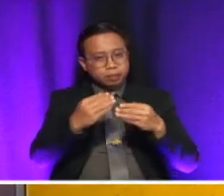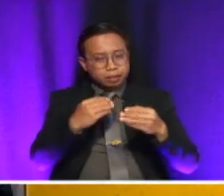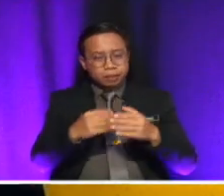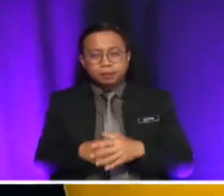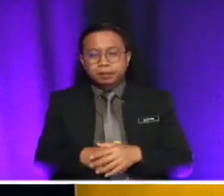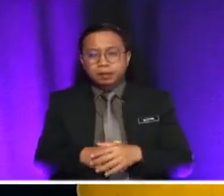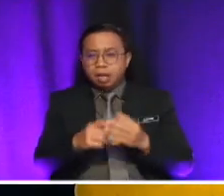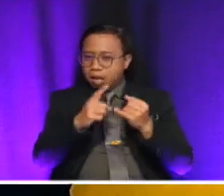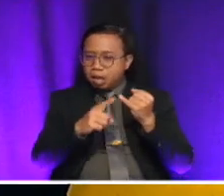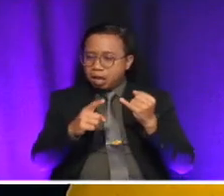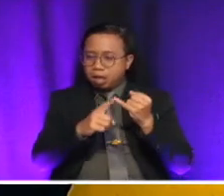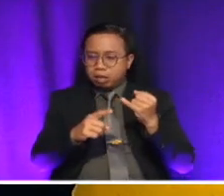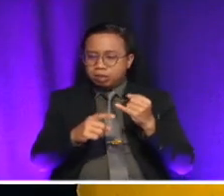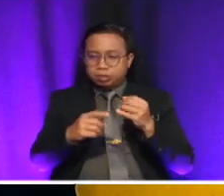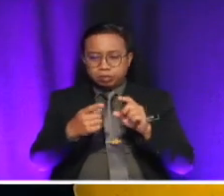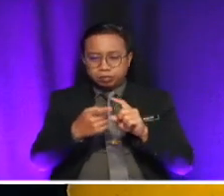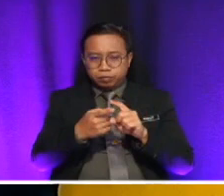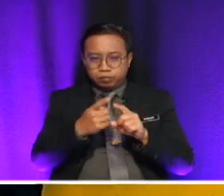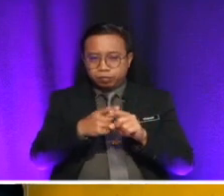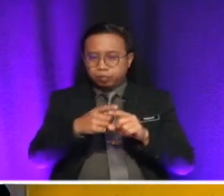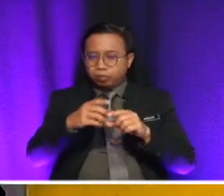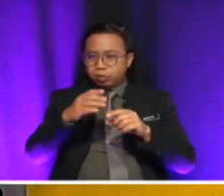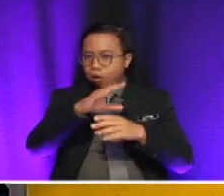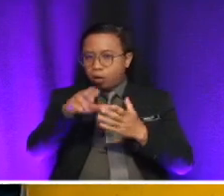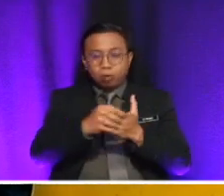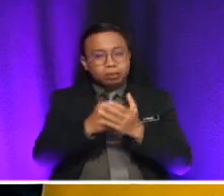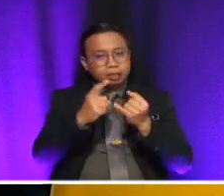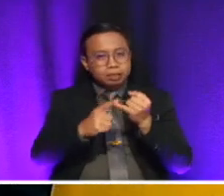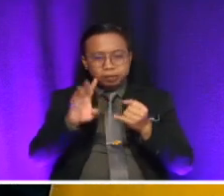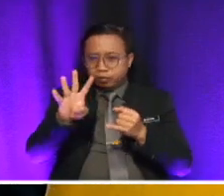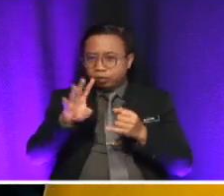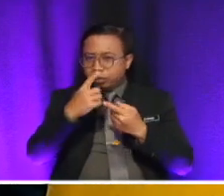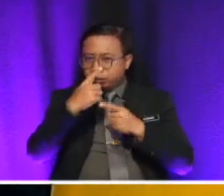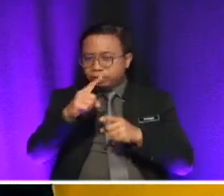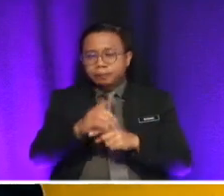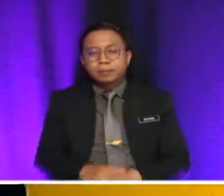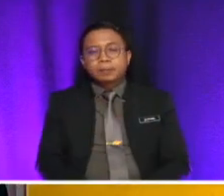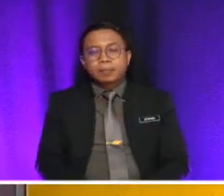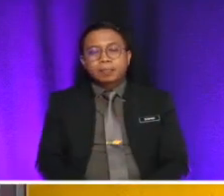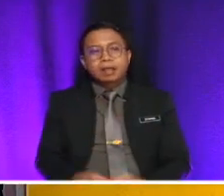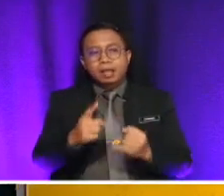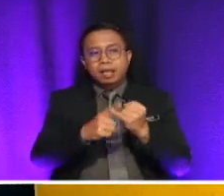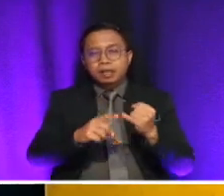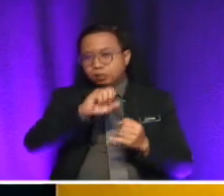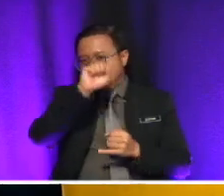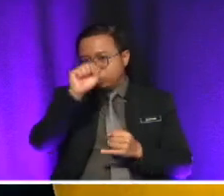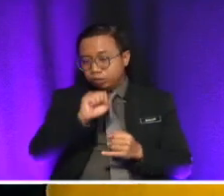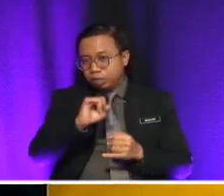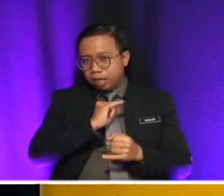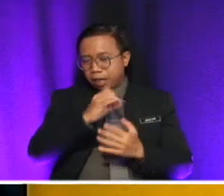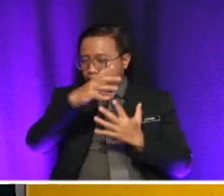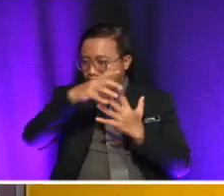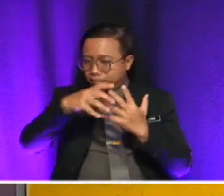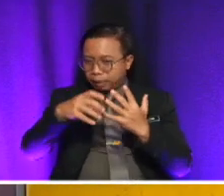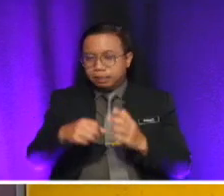of the text. Okay, so we have one more question, question 6, and all the 4 of you have answered the questions. Right, for the last question, I'm going to pick, so meaning to say the